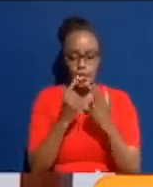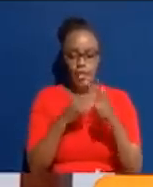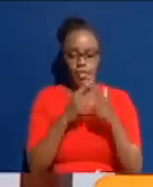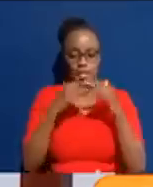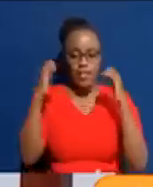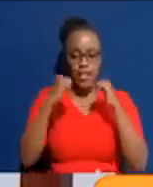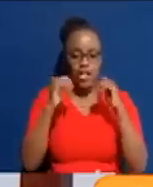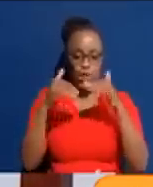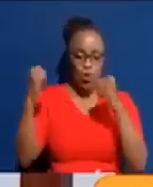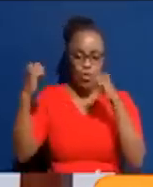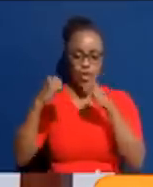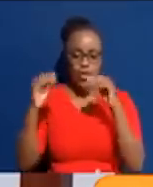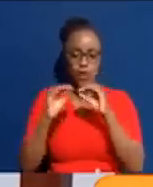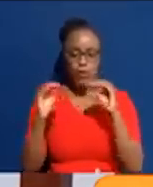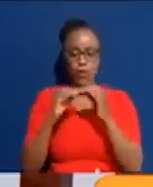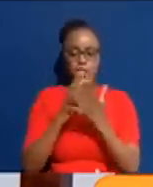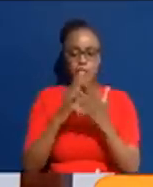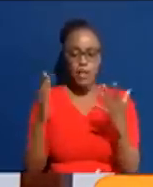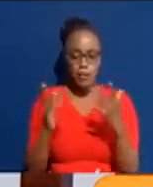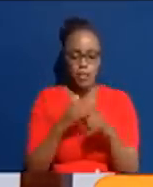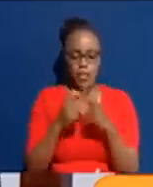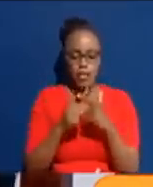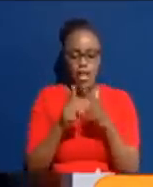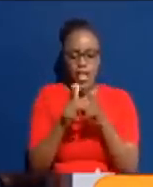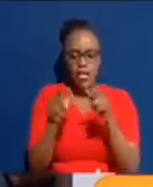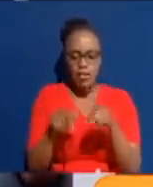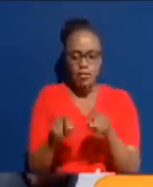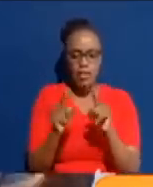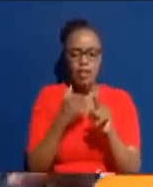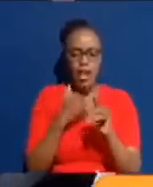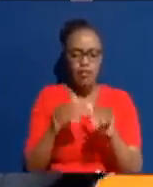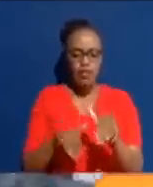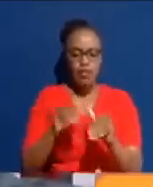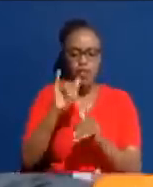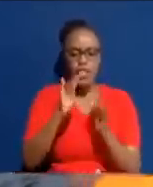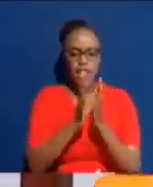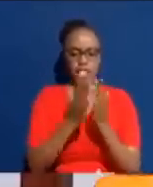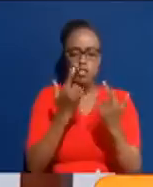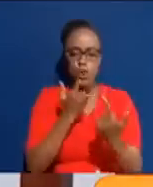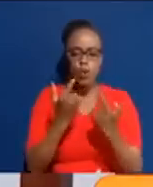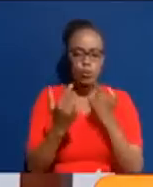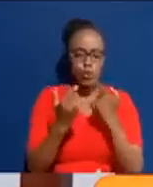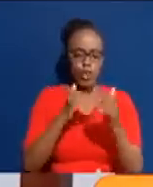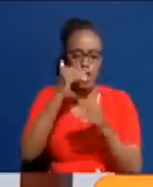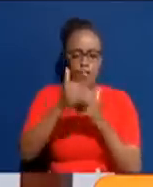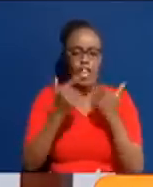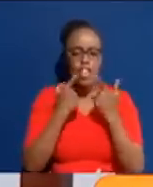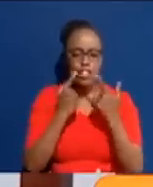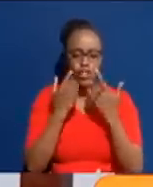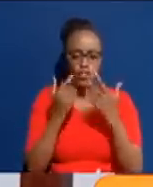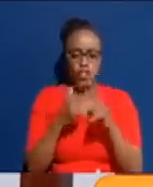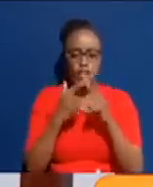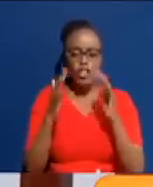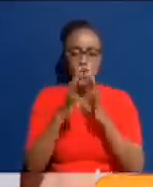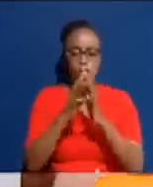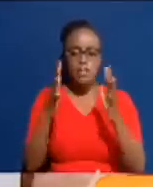agree or don't agree on something. Let them fall to their lieutenants. Let them talk. And after that, expand